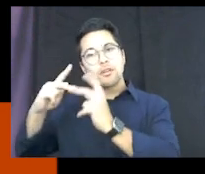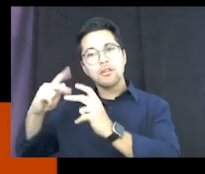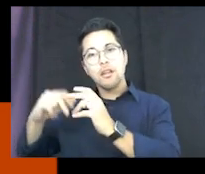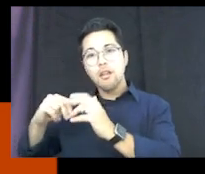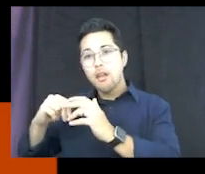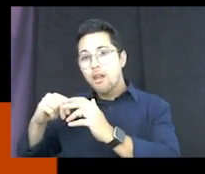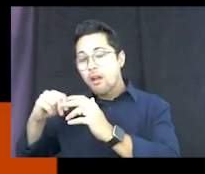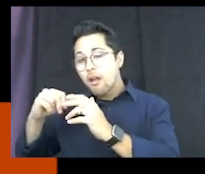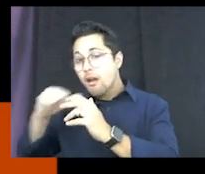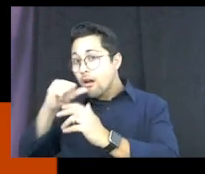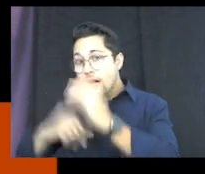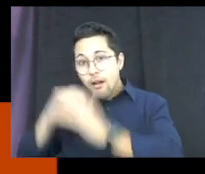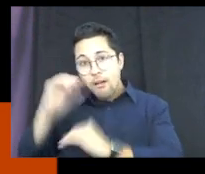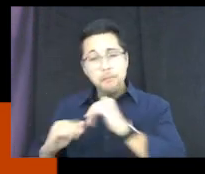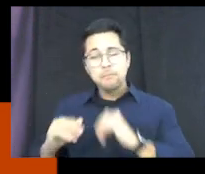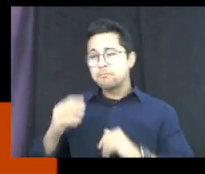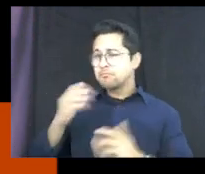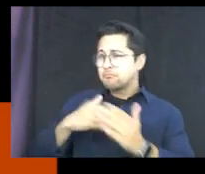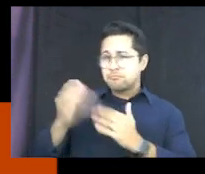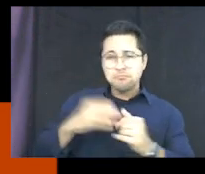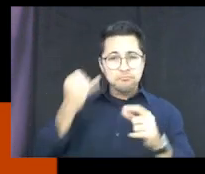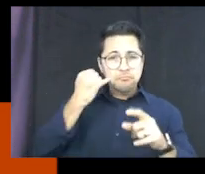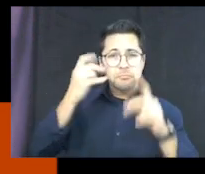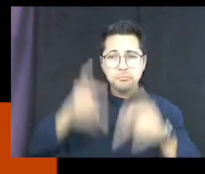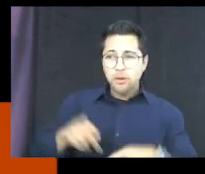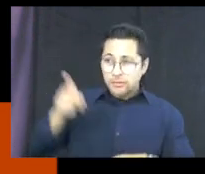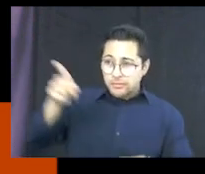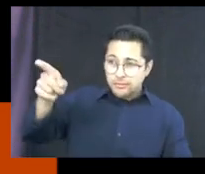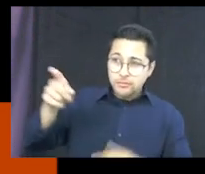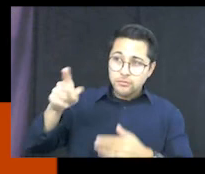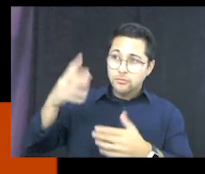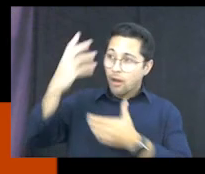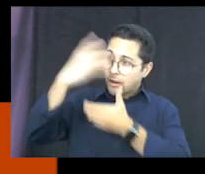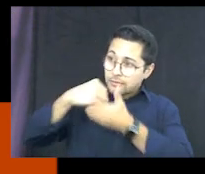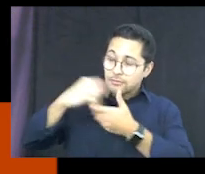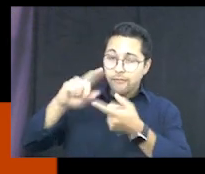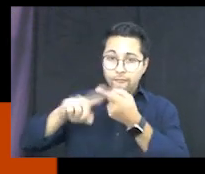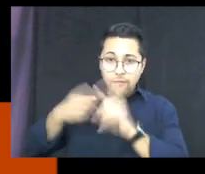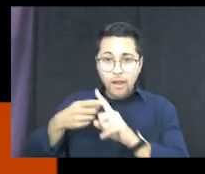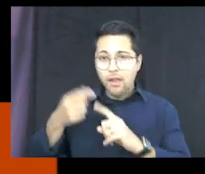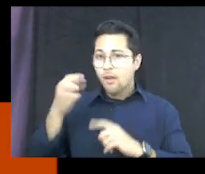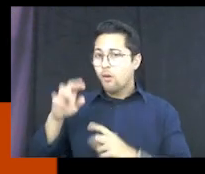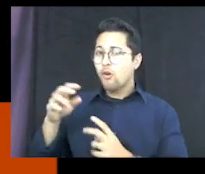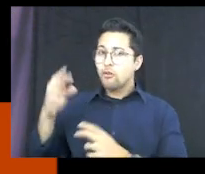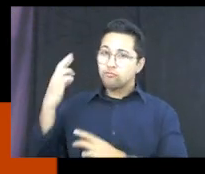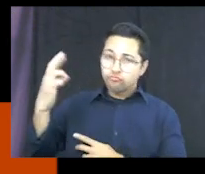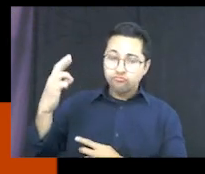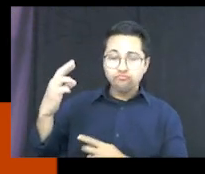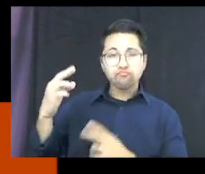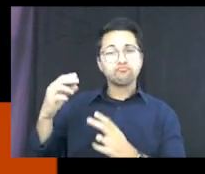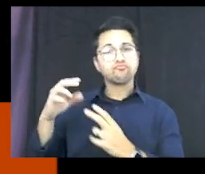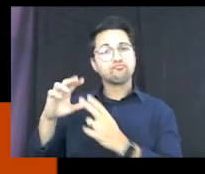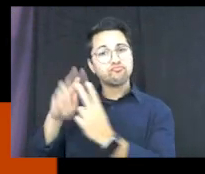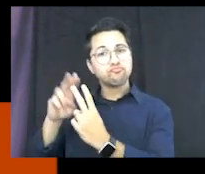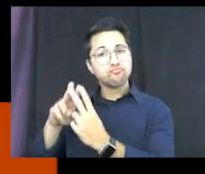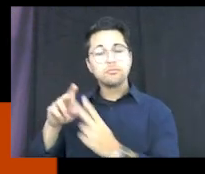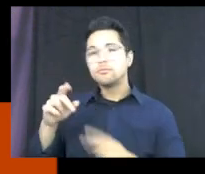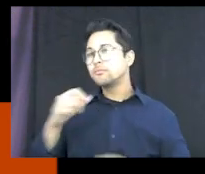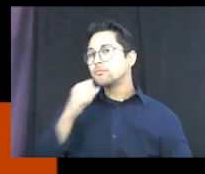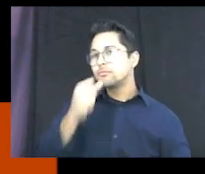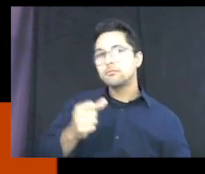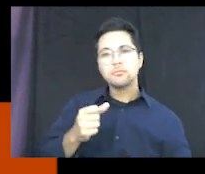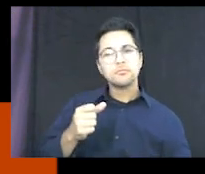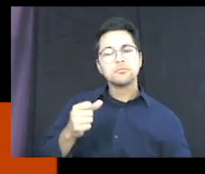if the person in question is an autistic friend or significant other, don't take